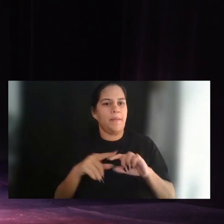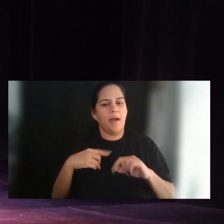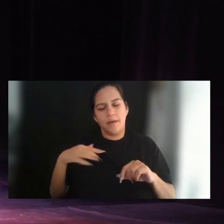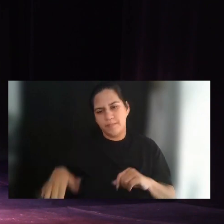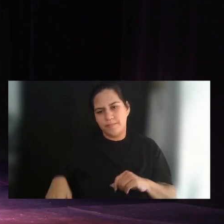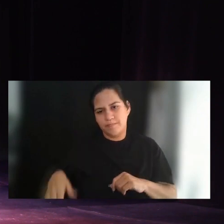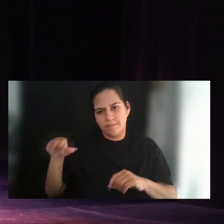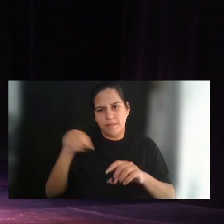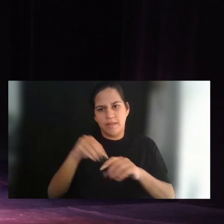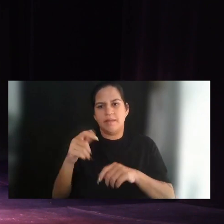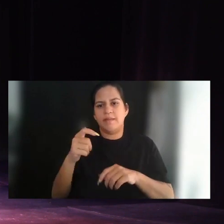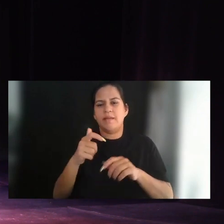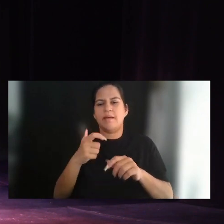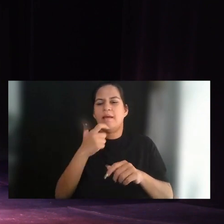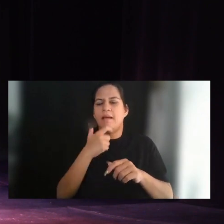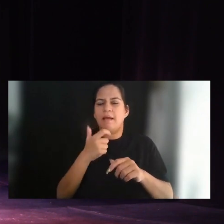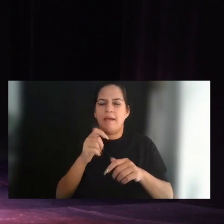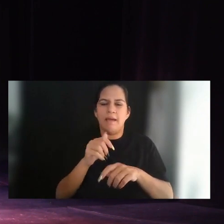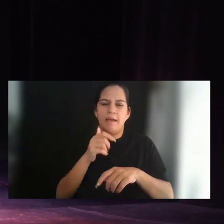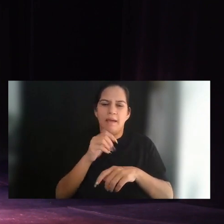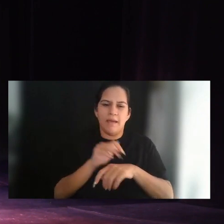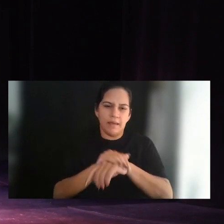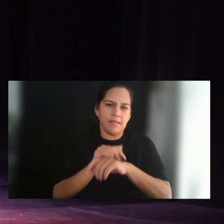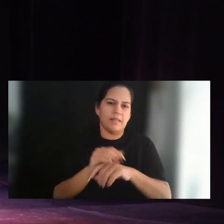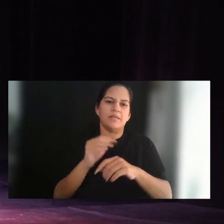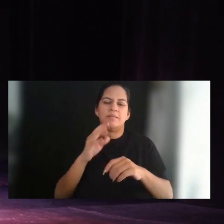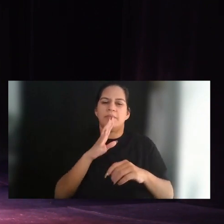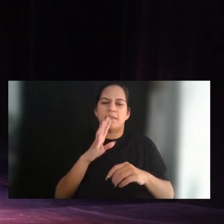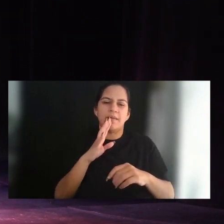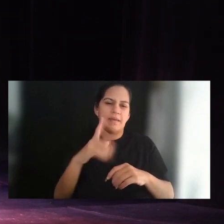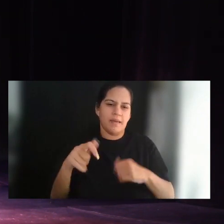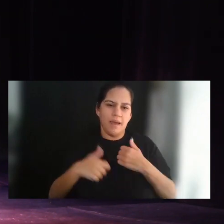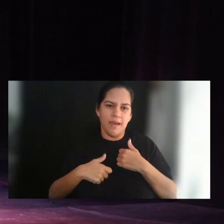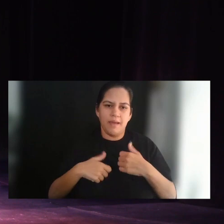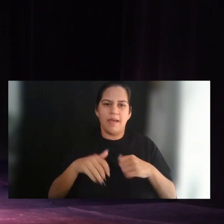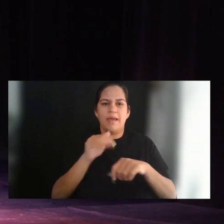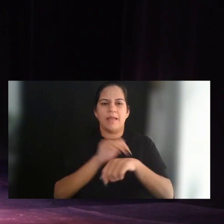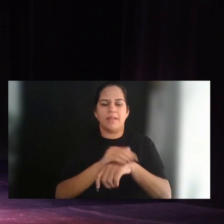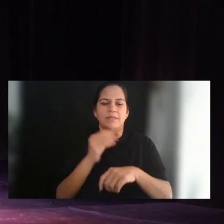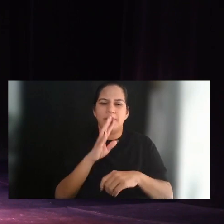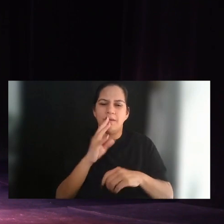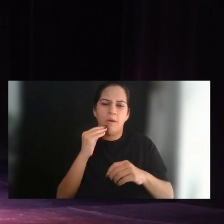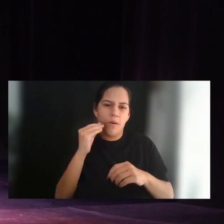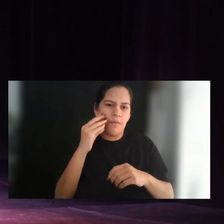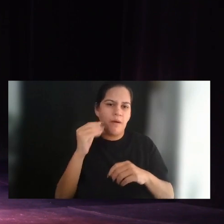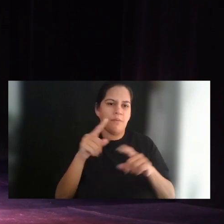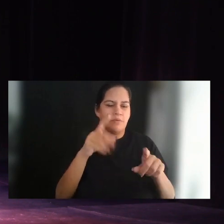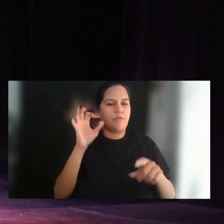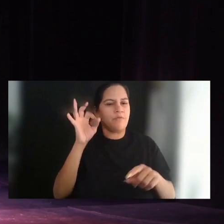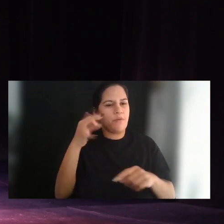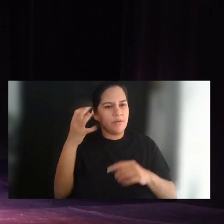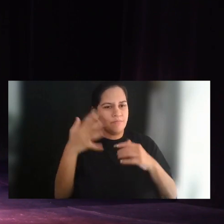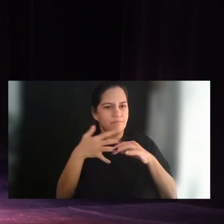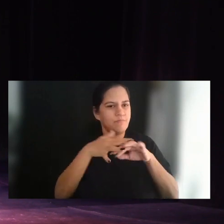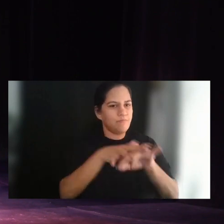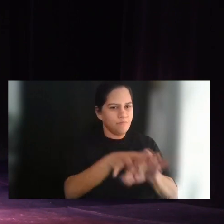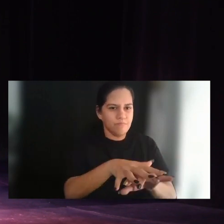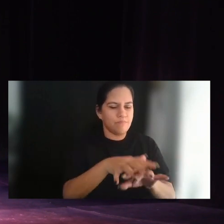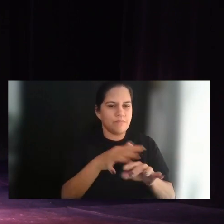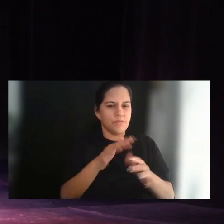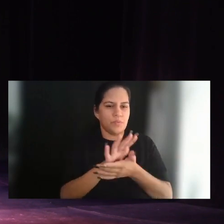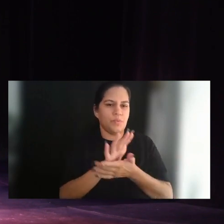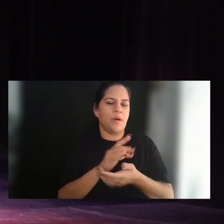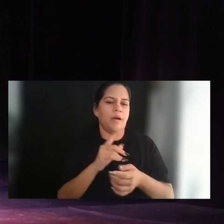in a Hindi-speaking home, and went to French immersion school. So identity for me was always hybrid. It's the fusion,